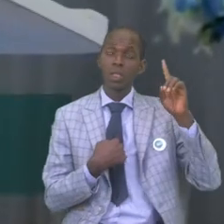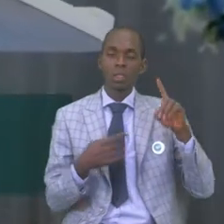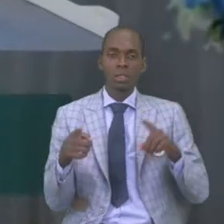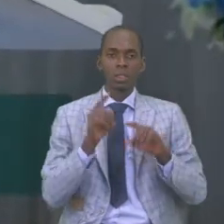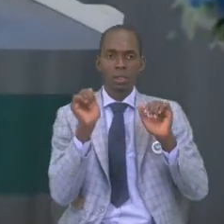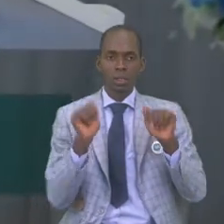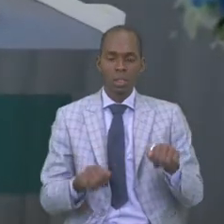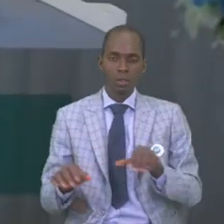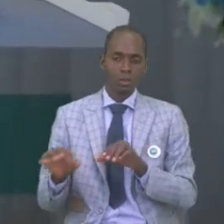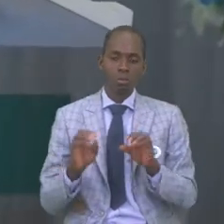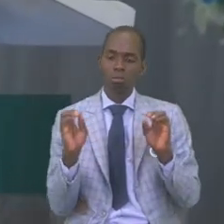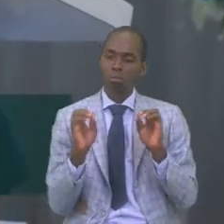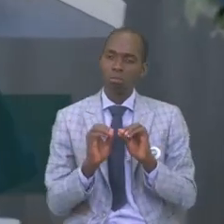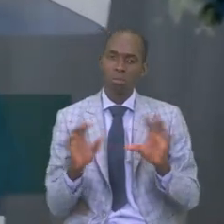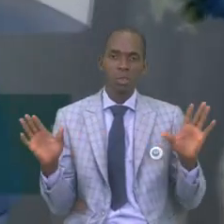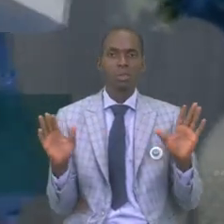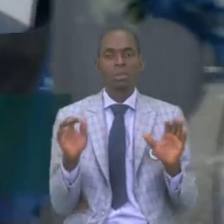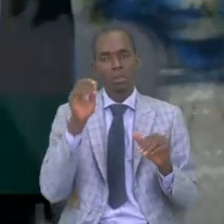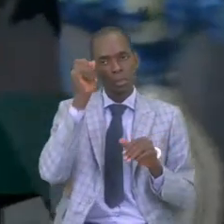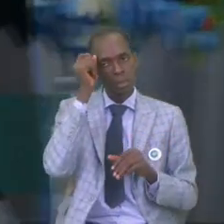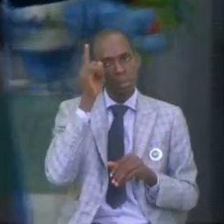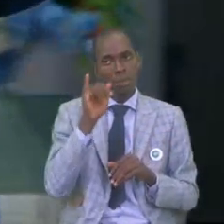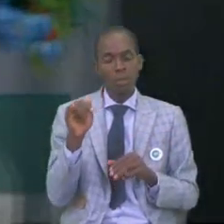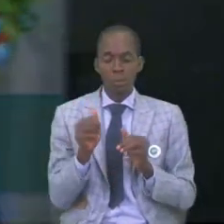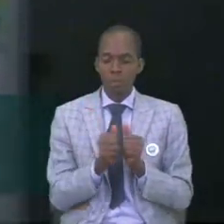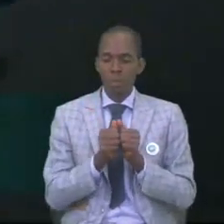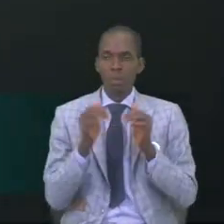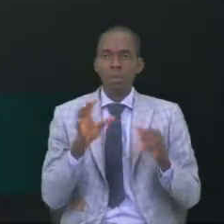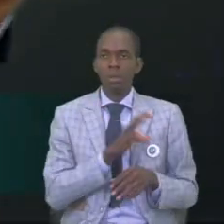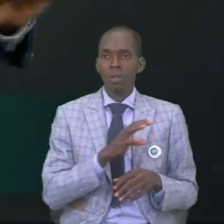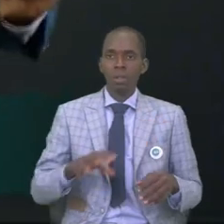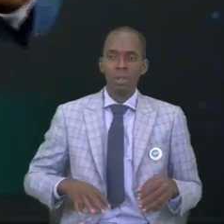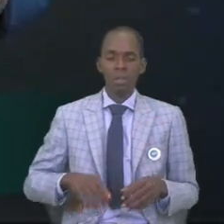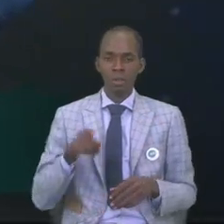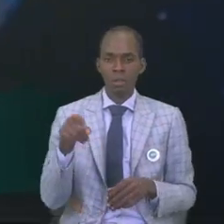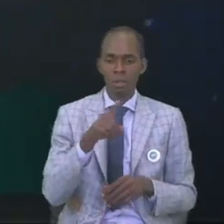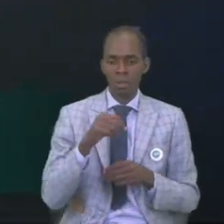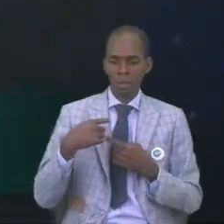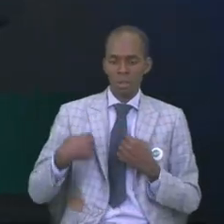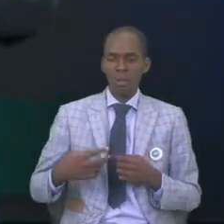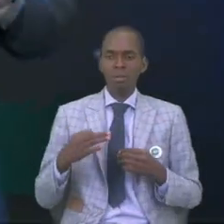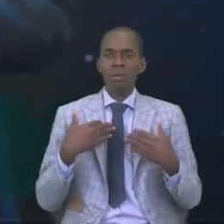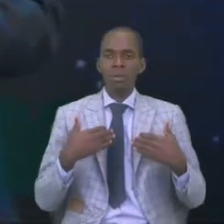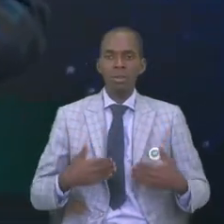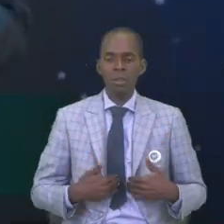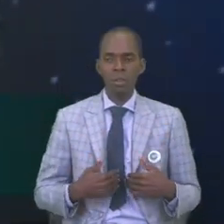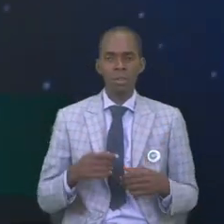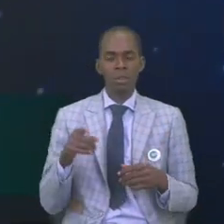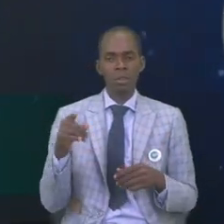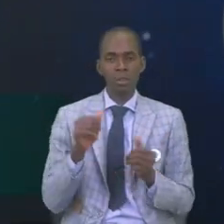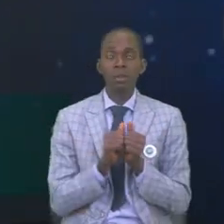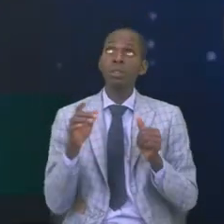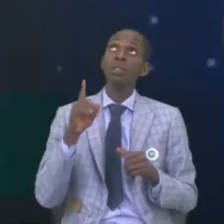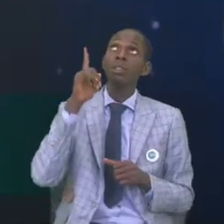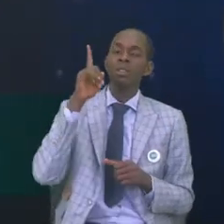do nothing. You understand? Without Christ, he is the heart of the body. And without him, we